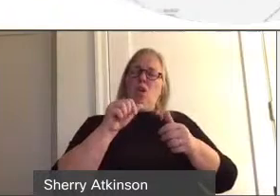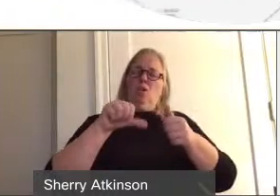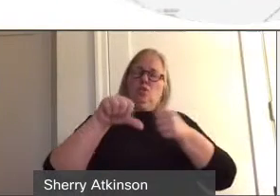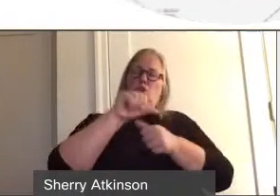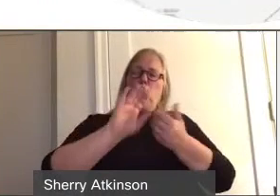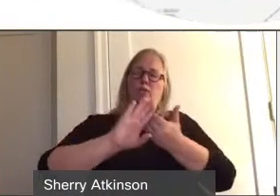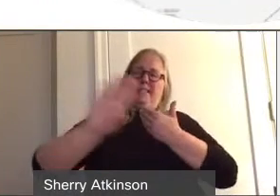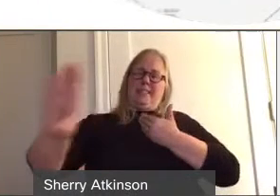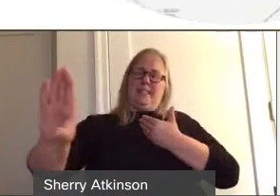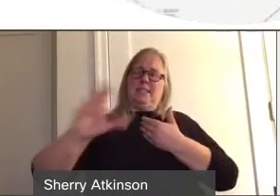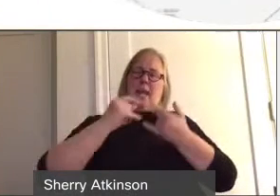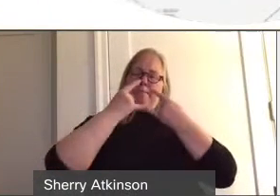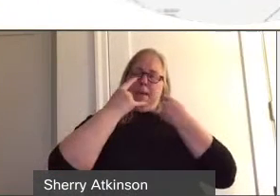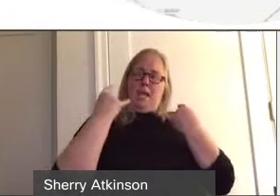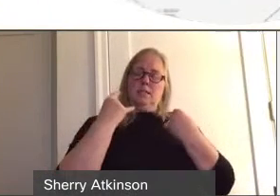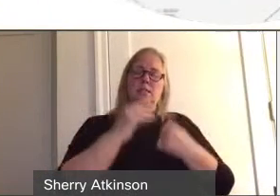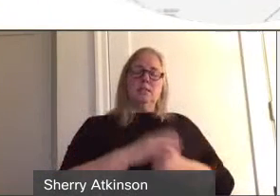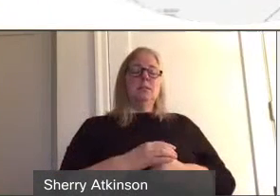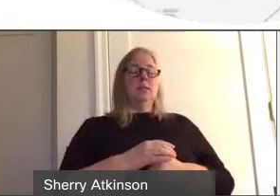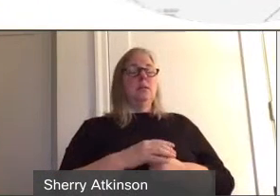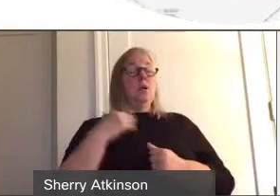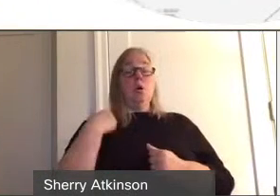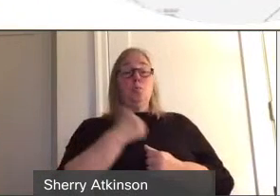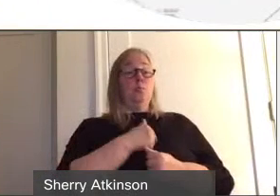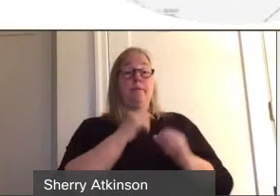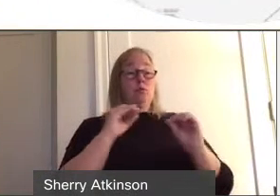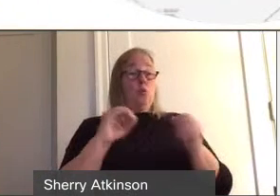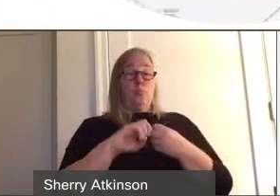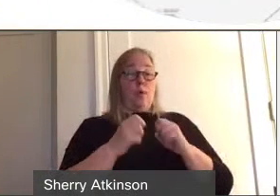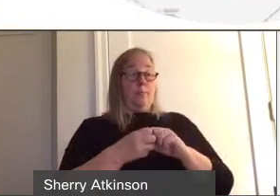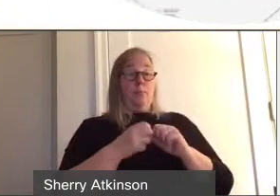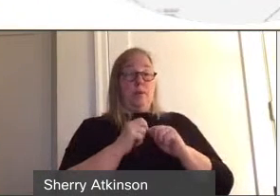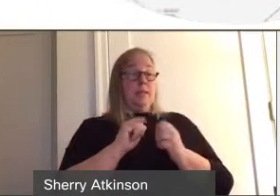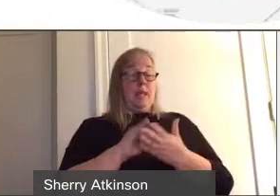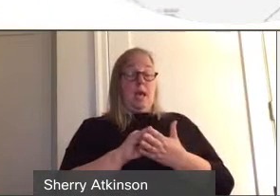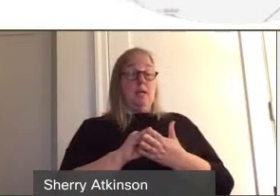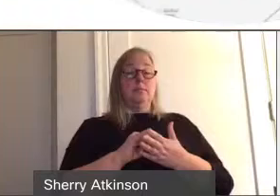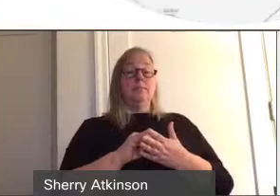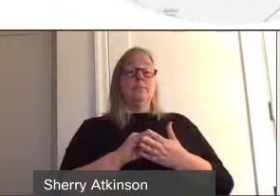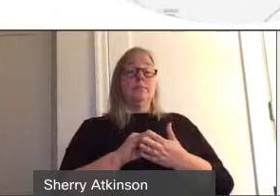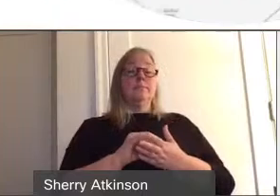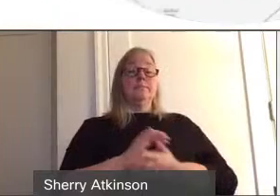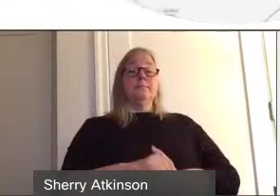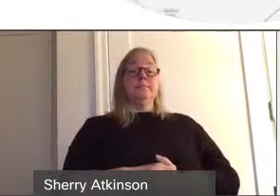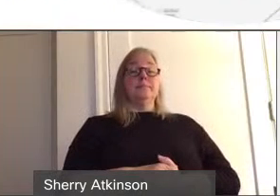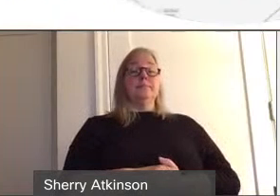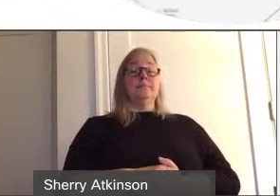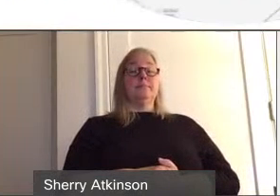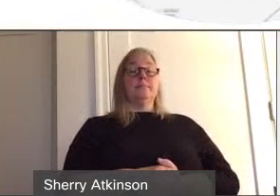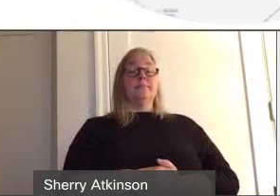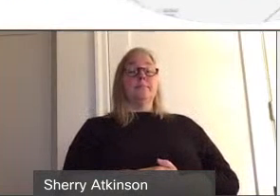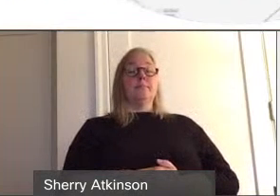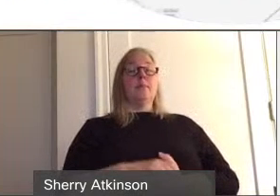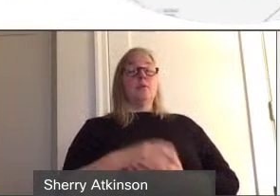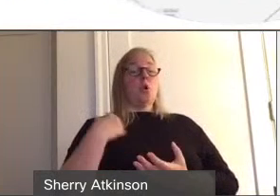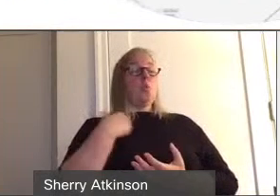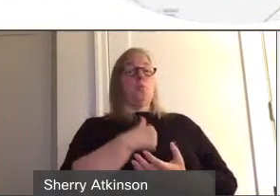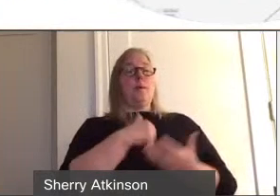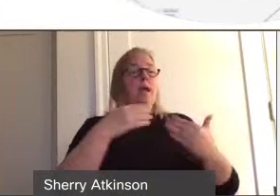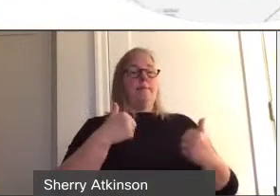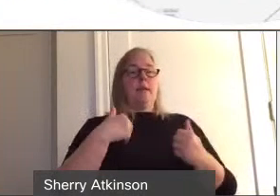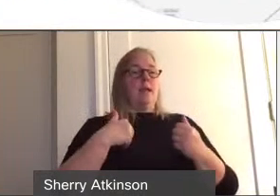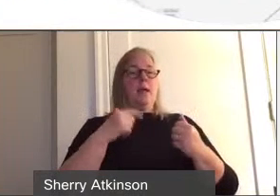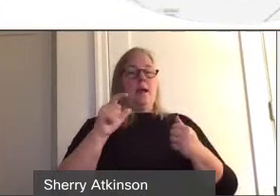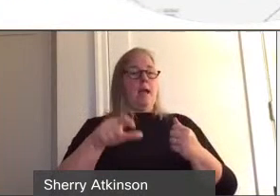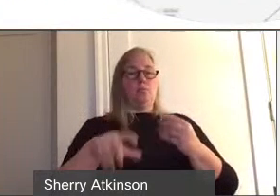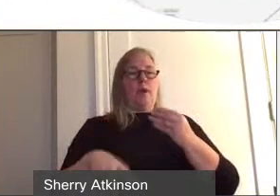limit capacity. We have not seen problems with that capacity limit, unlike some transit systems. So we haven't had to add extra buses